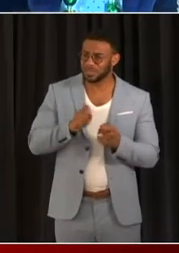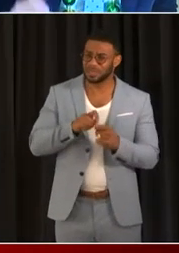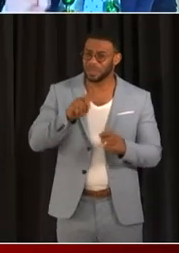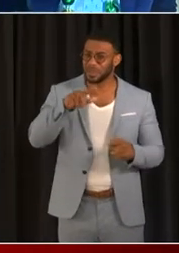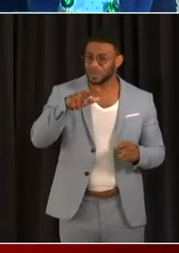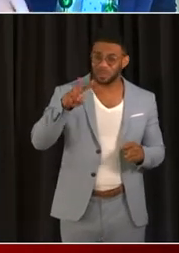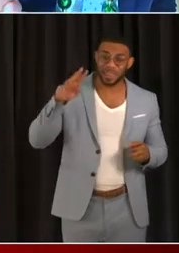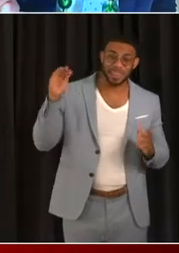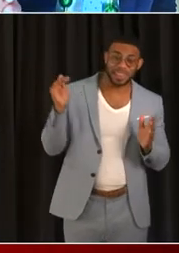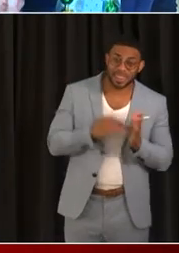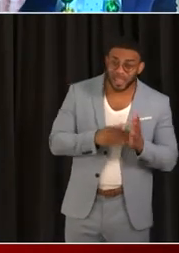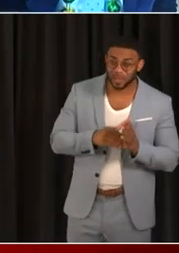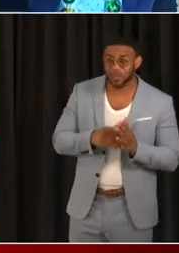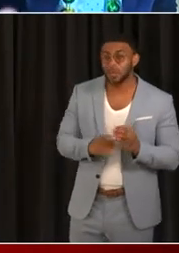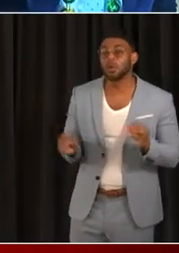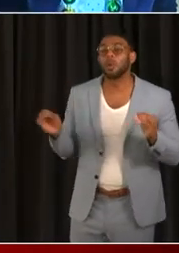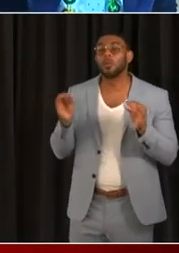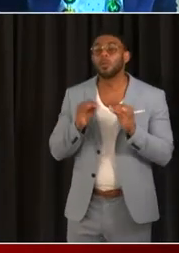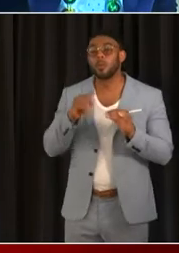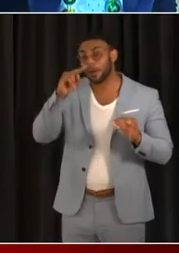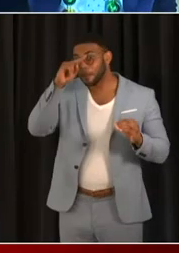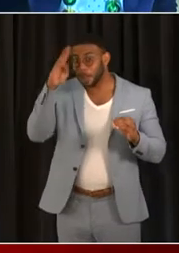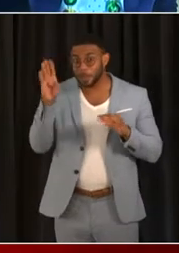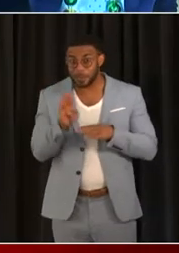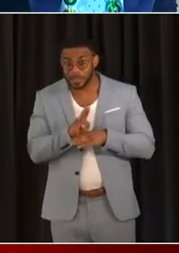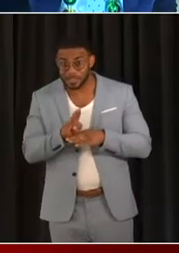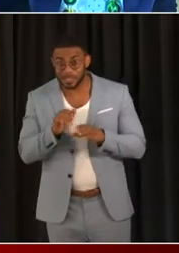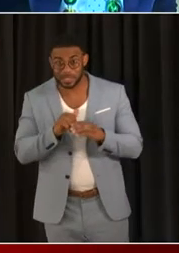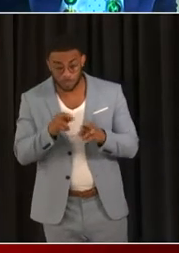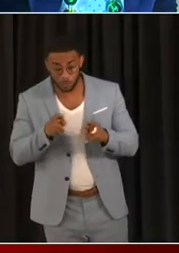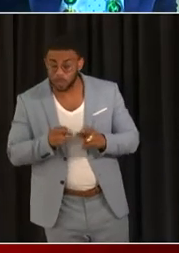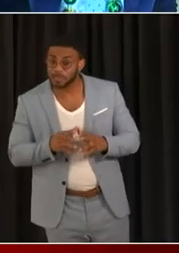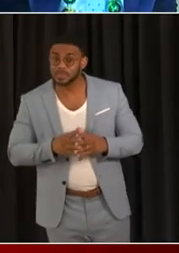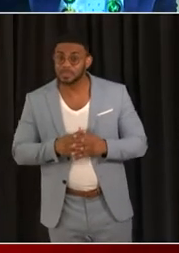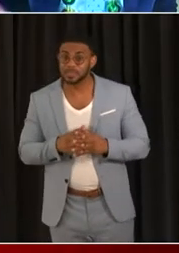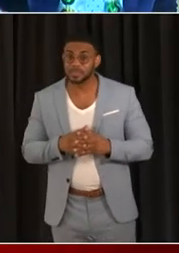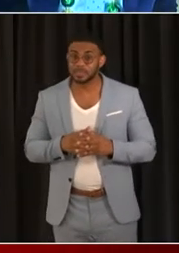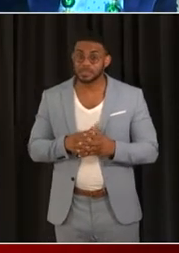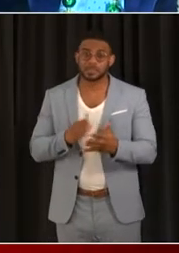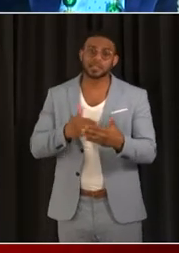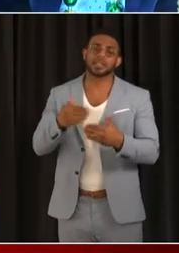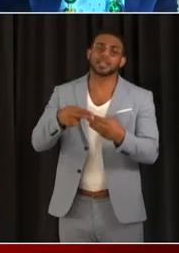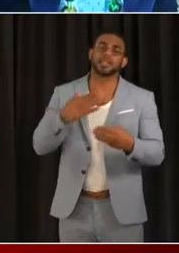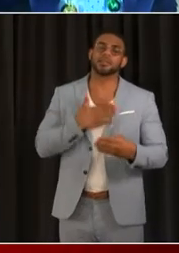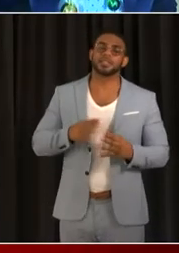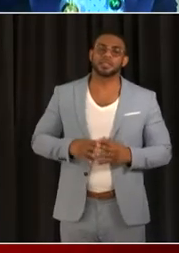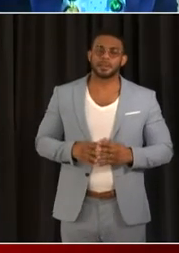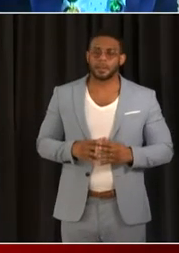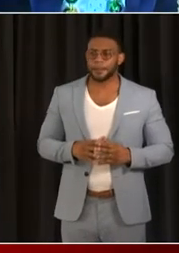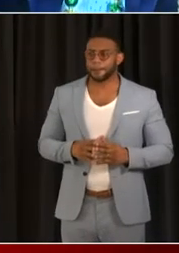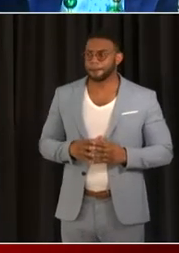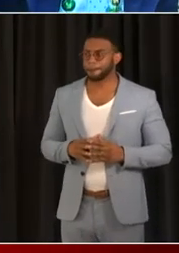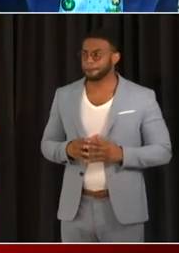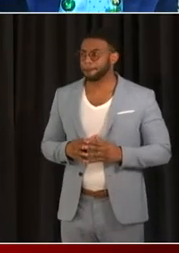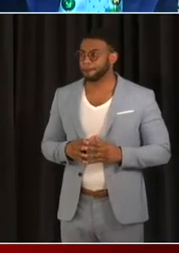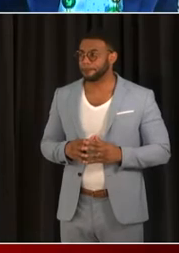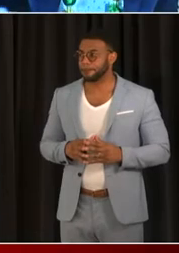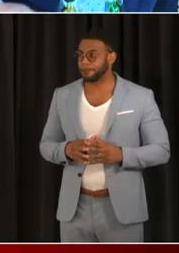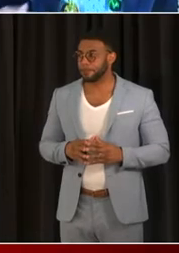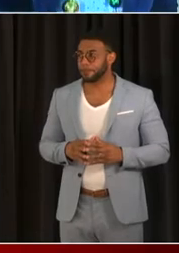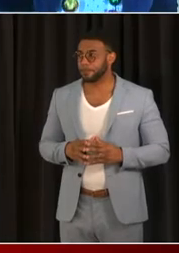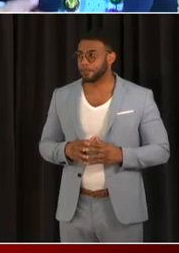essentially 32,000 more Black businesses in the region. Next slide, please.